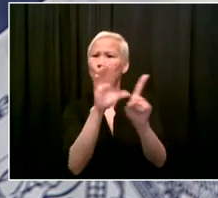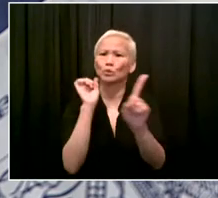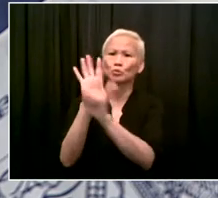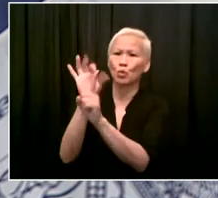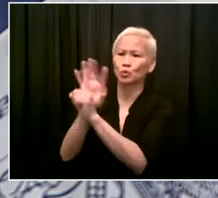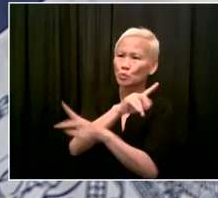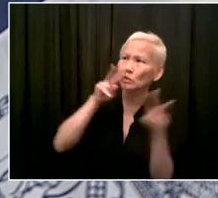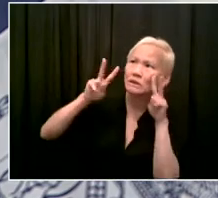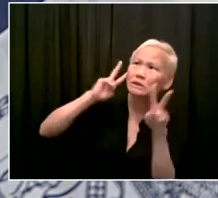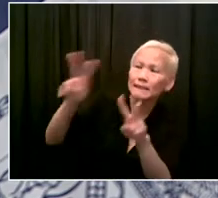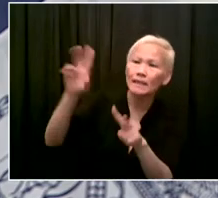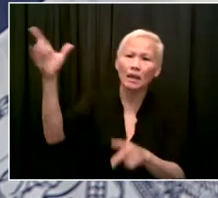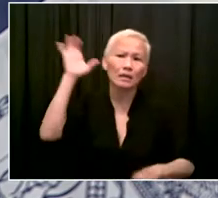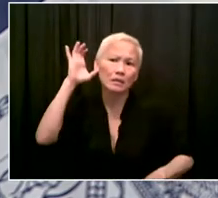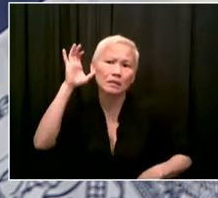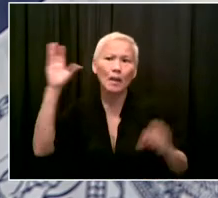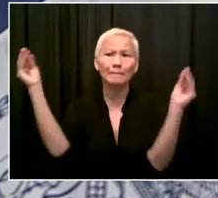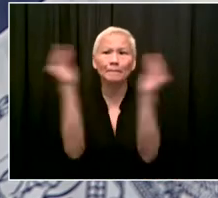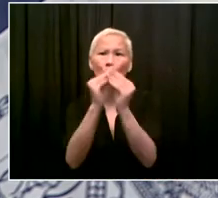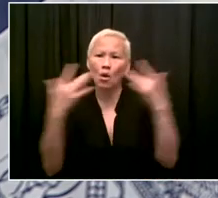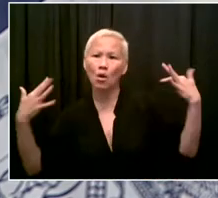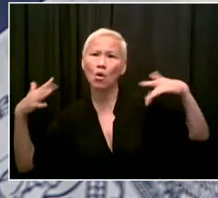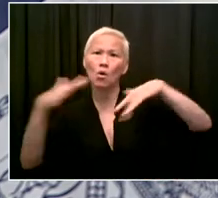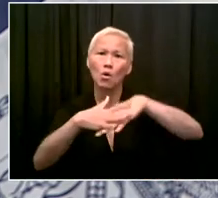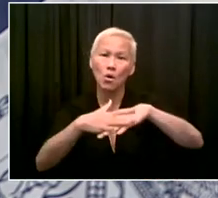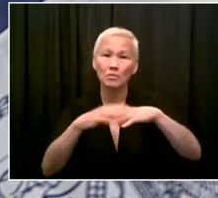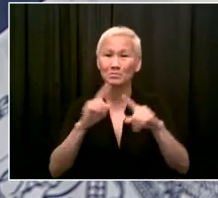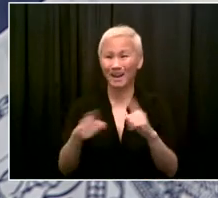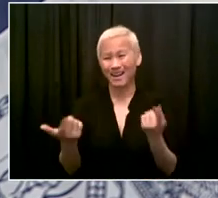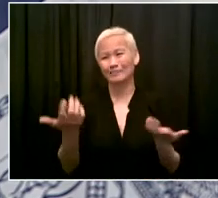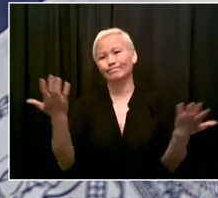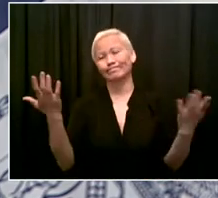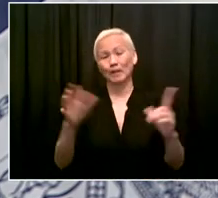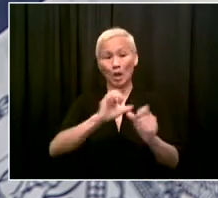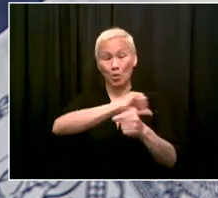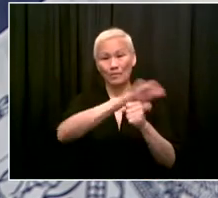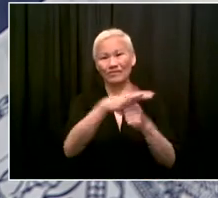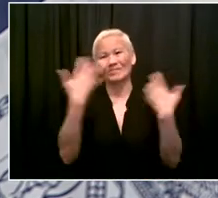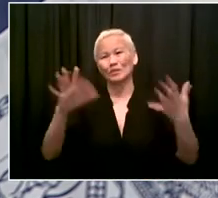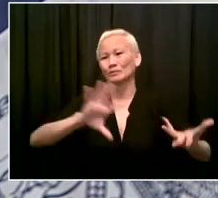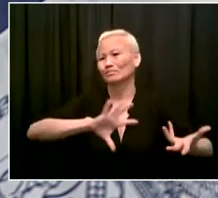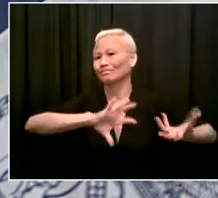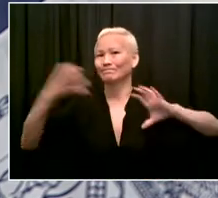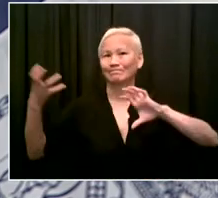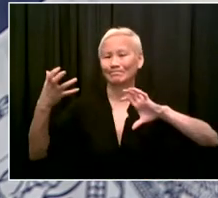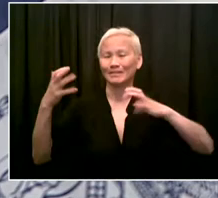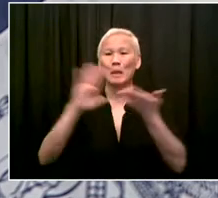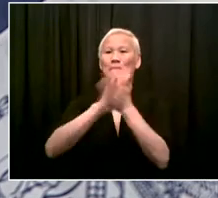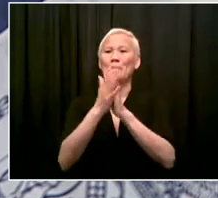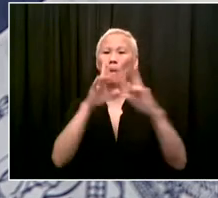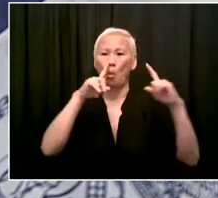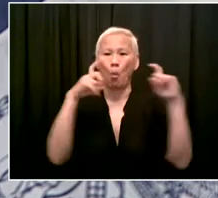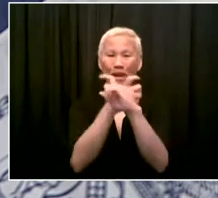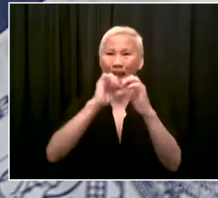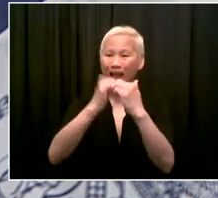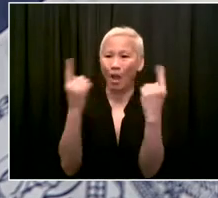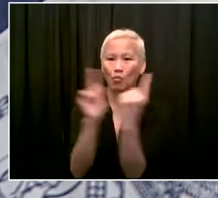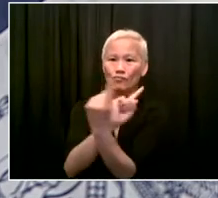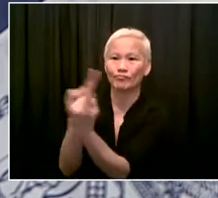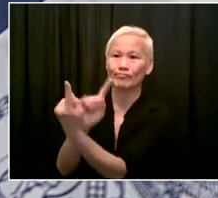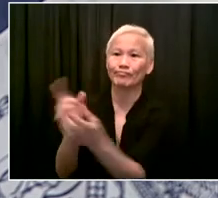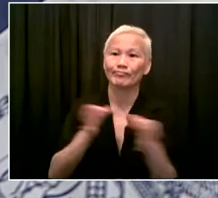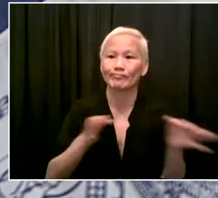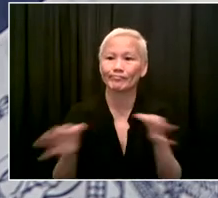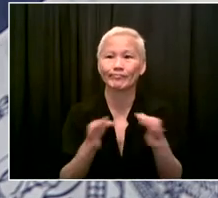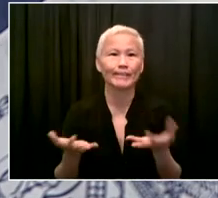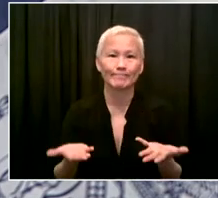will find out how well people use ranked choice voting. I'm hopeful that people really got it after a lot of effort, ranked lots of